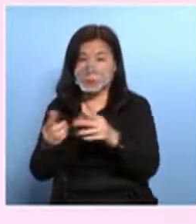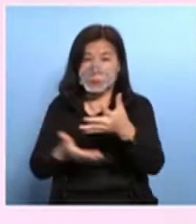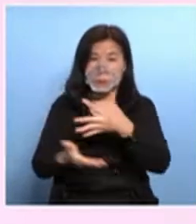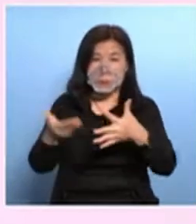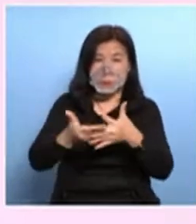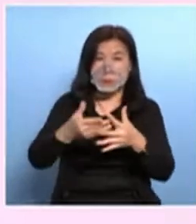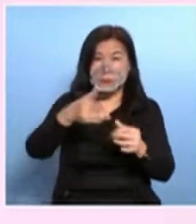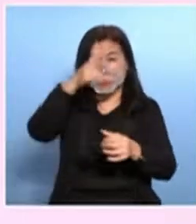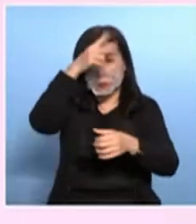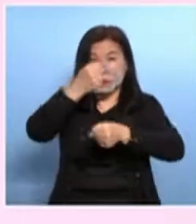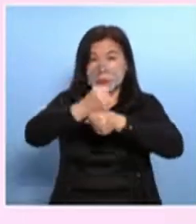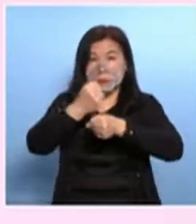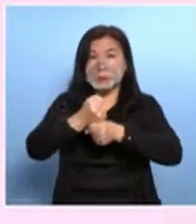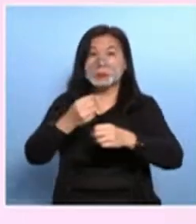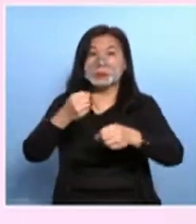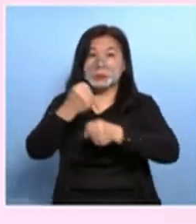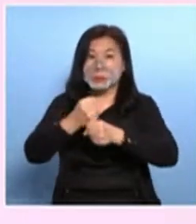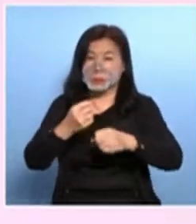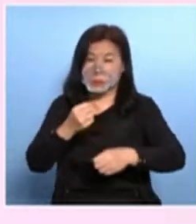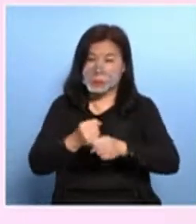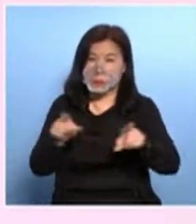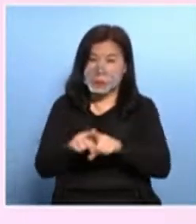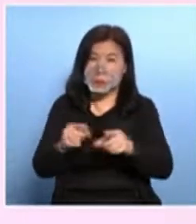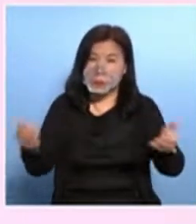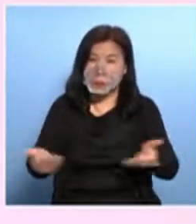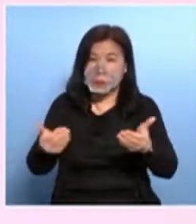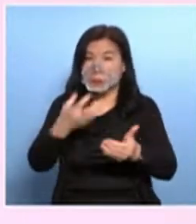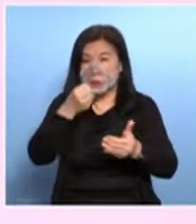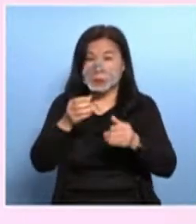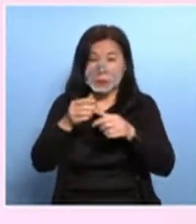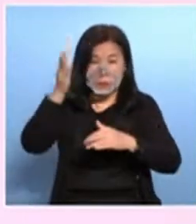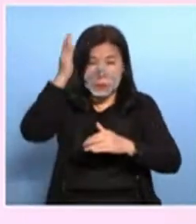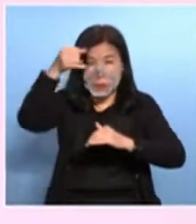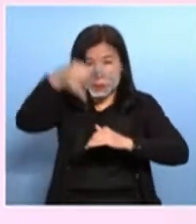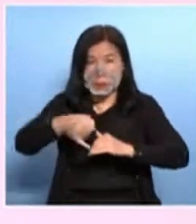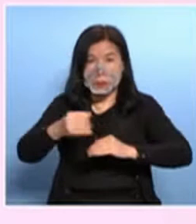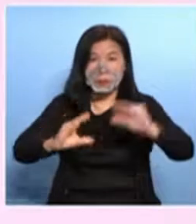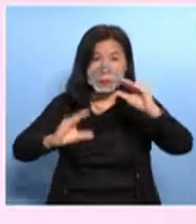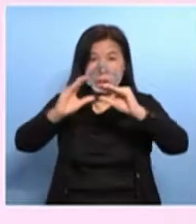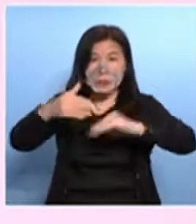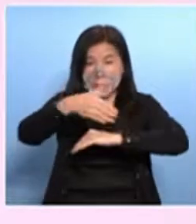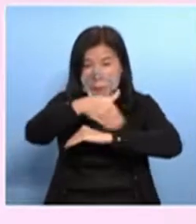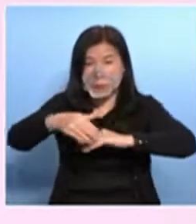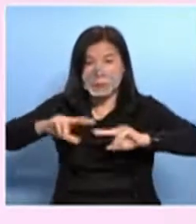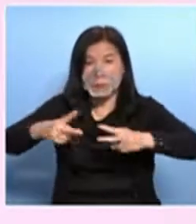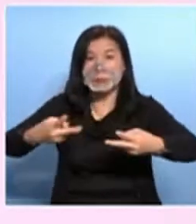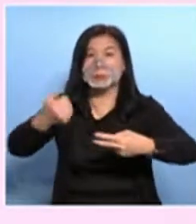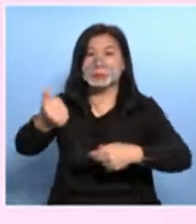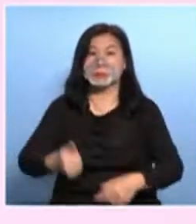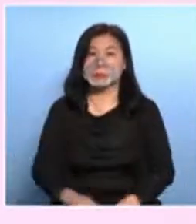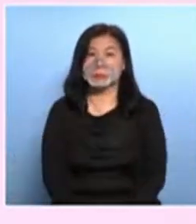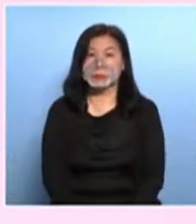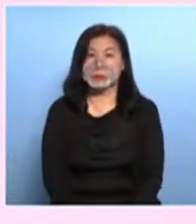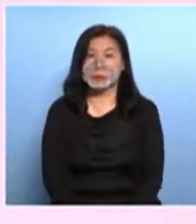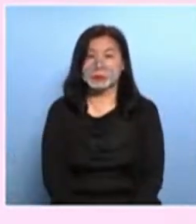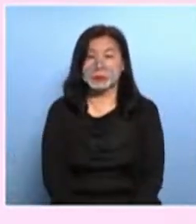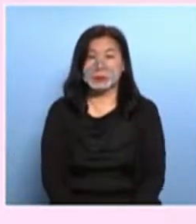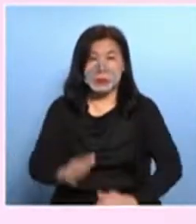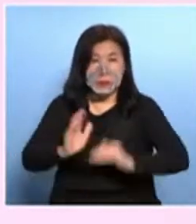engaged in public works projects, with a view to enhancing the overall performance of works projects and jointly taking forward our long-term major development